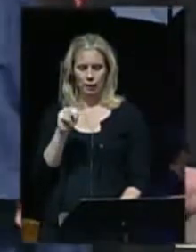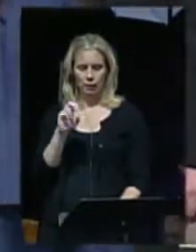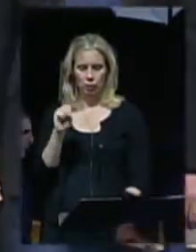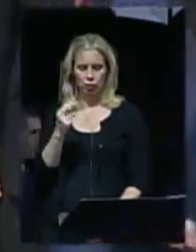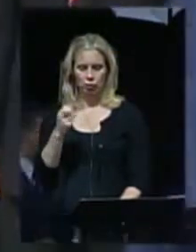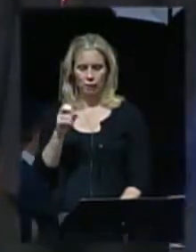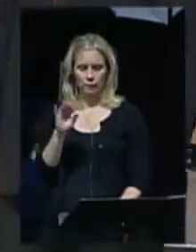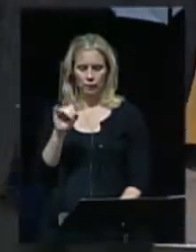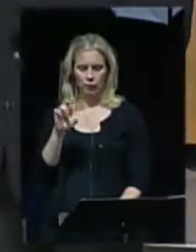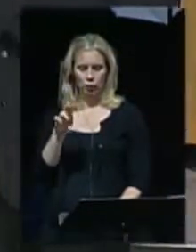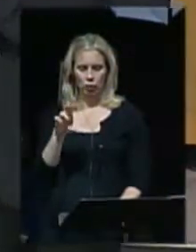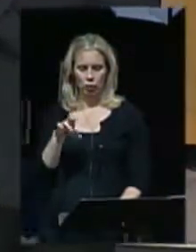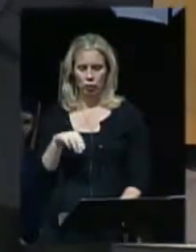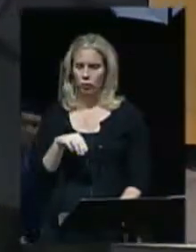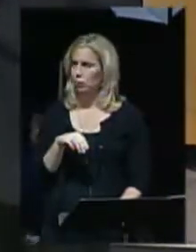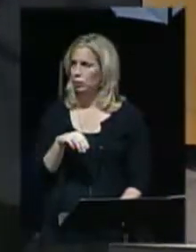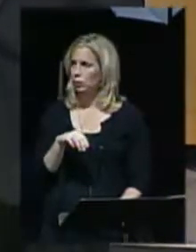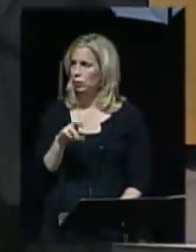Caitlin Schaefer.